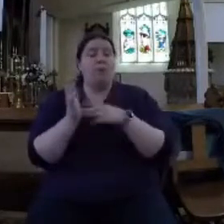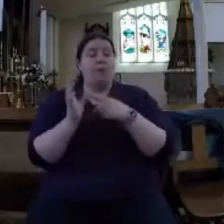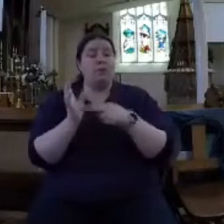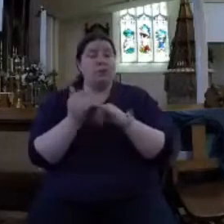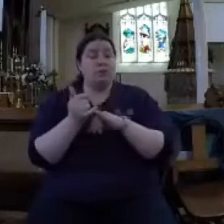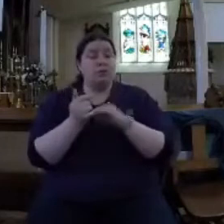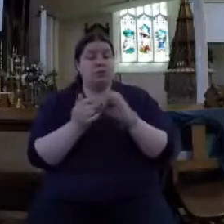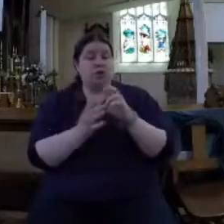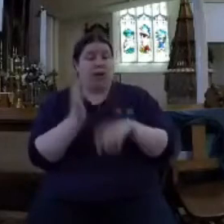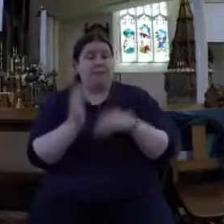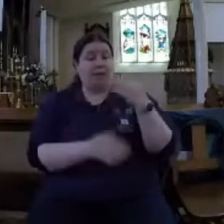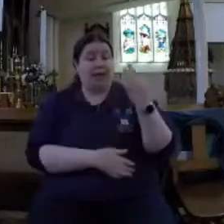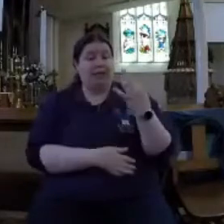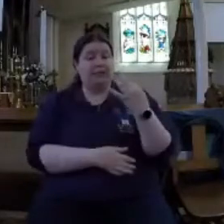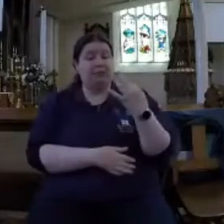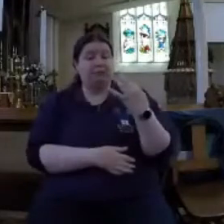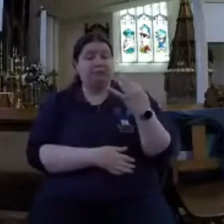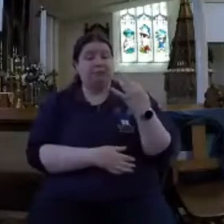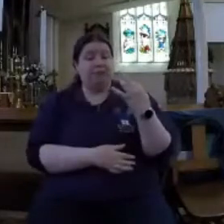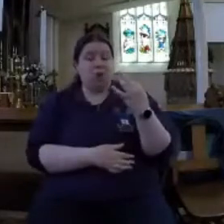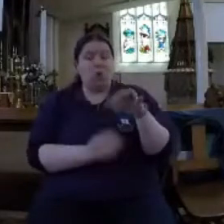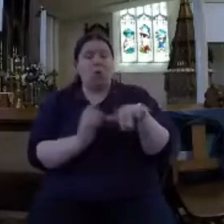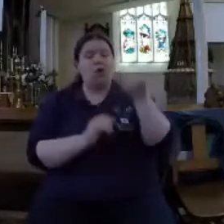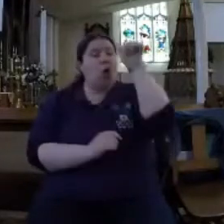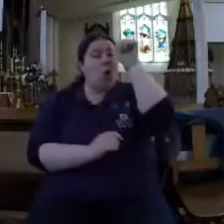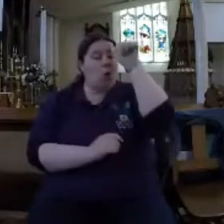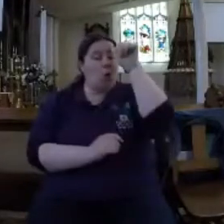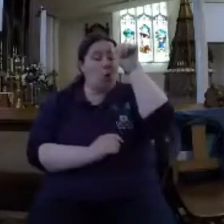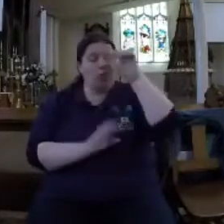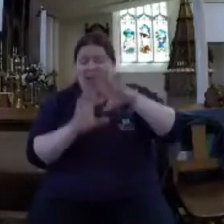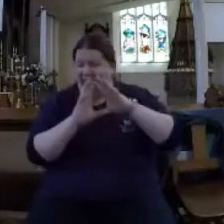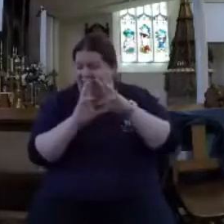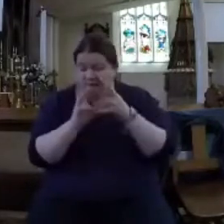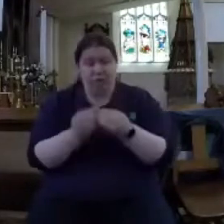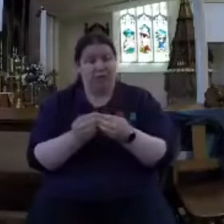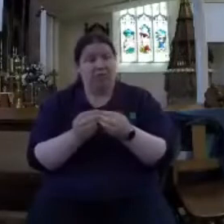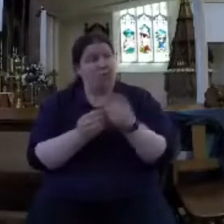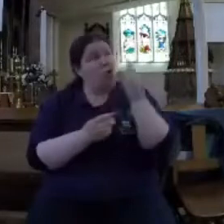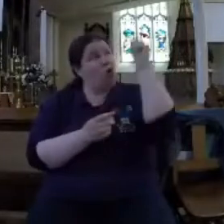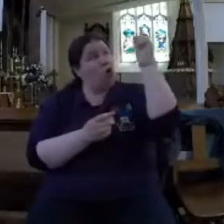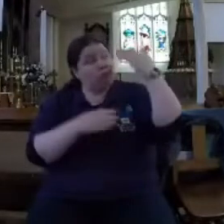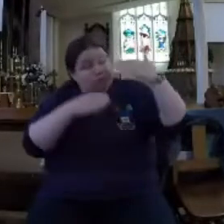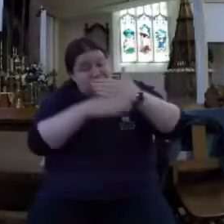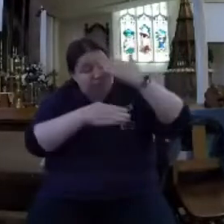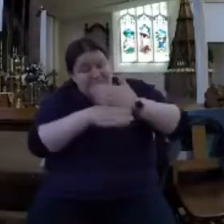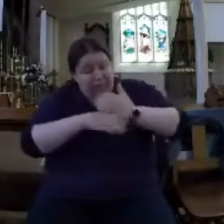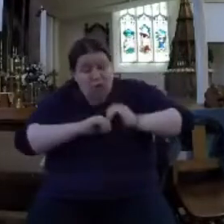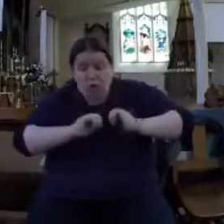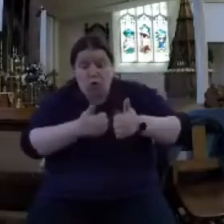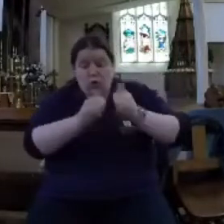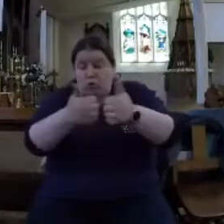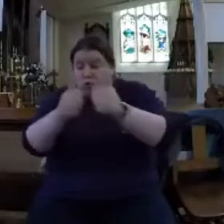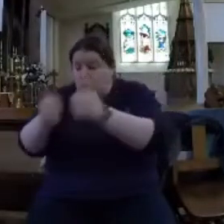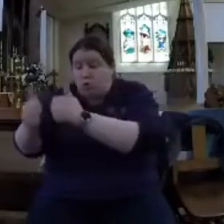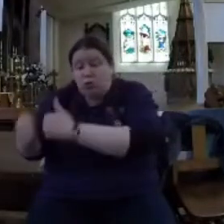8:28 in our passage says, we know that in all things God works for the good of those who love him, who have